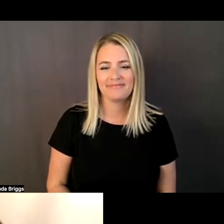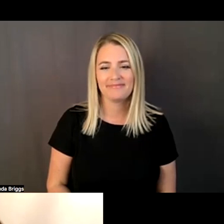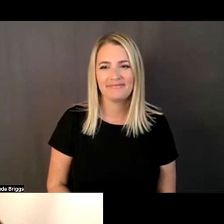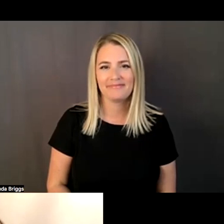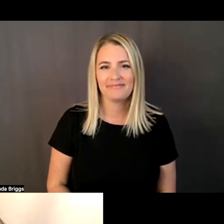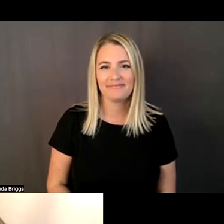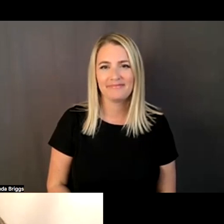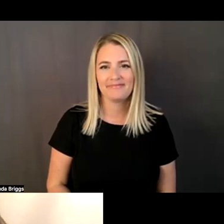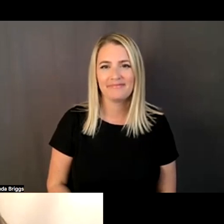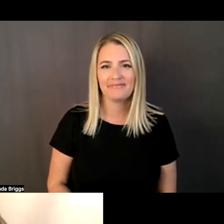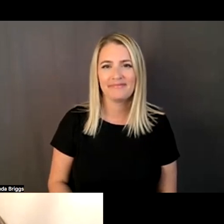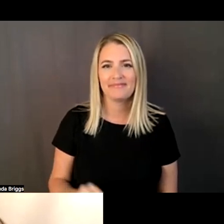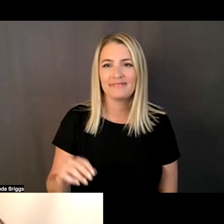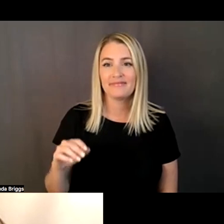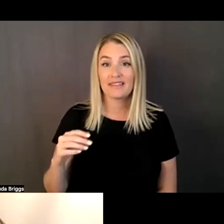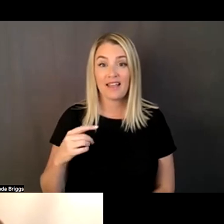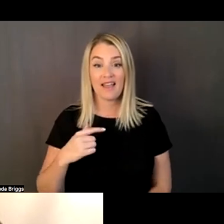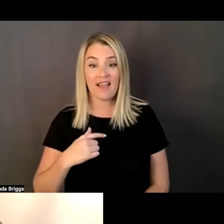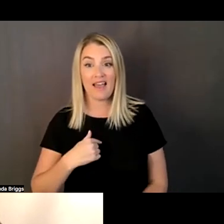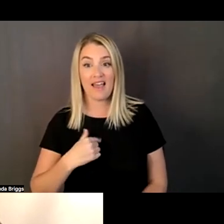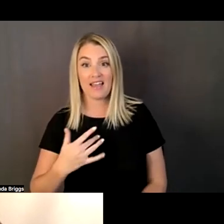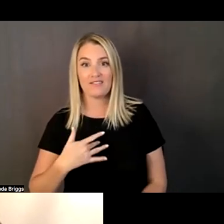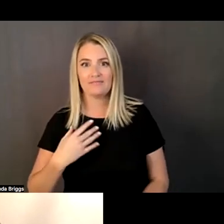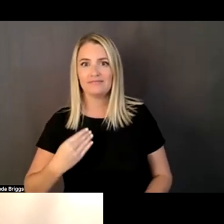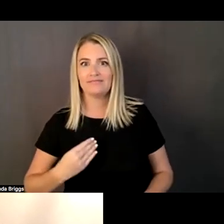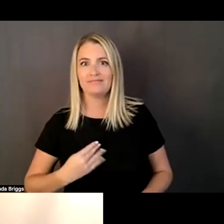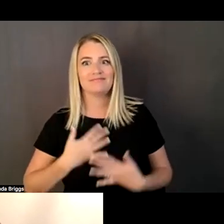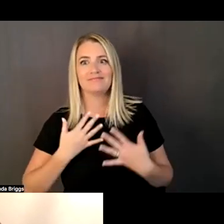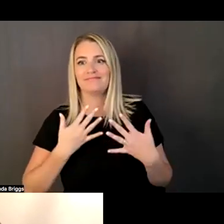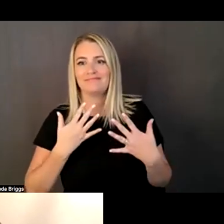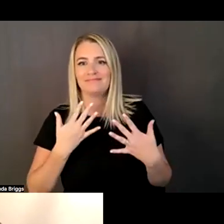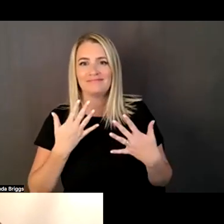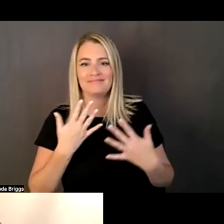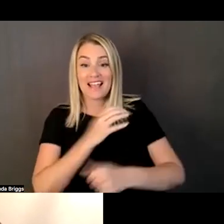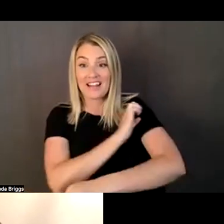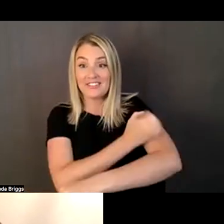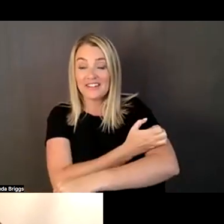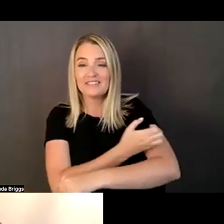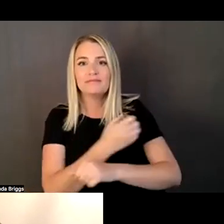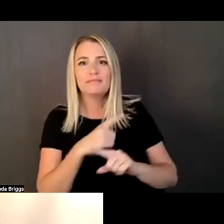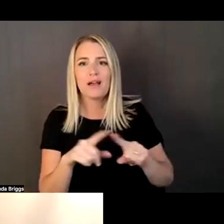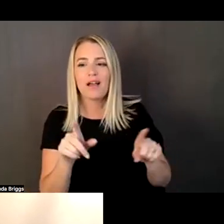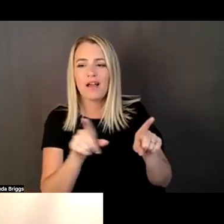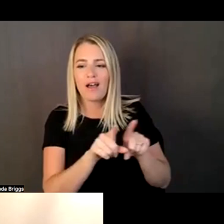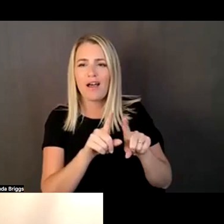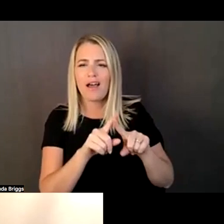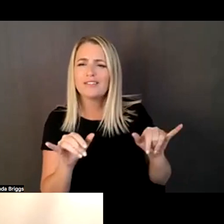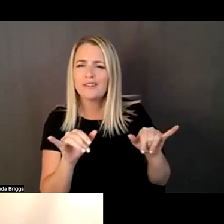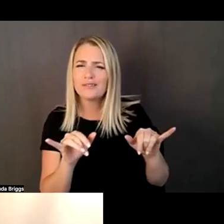I feel re-energized and but also ready to take a nap or go to